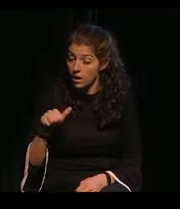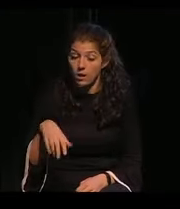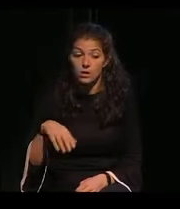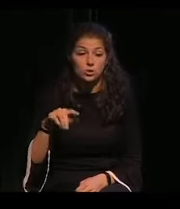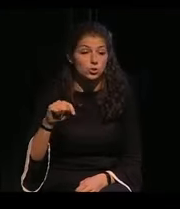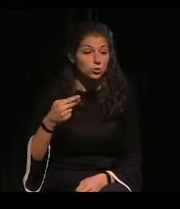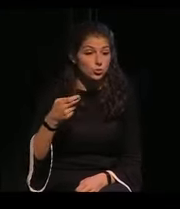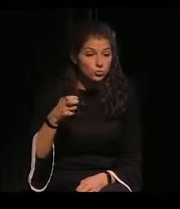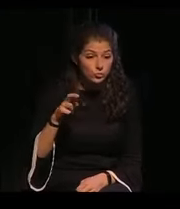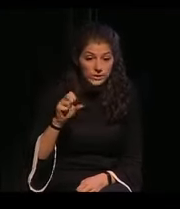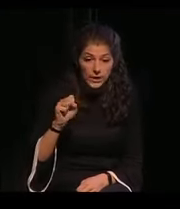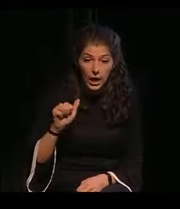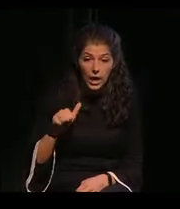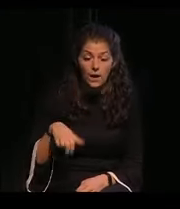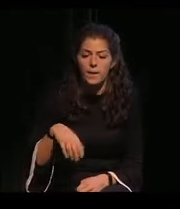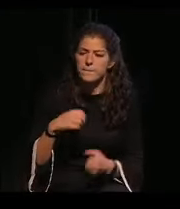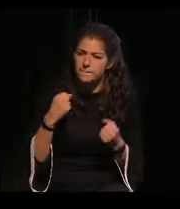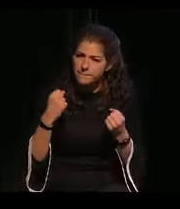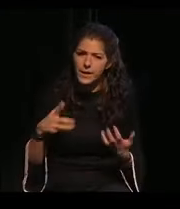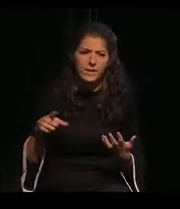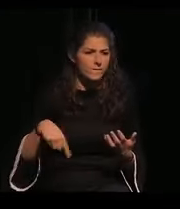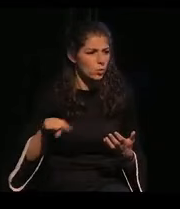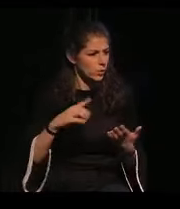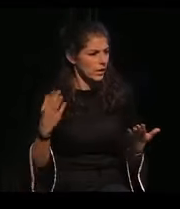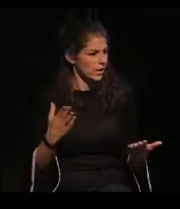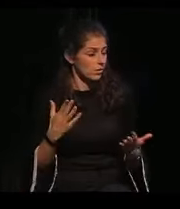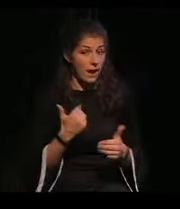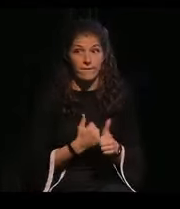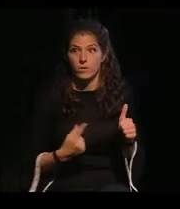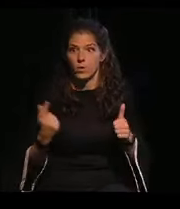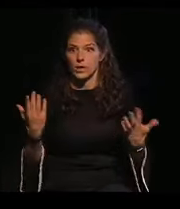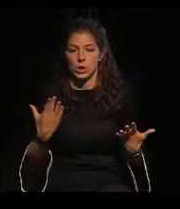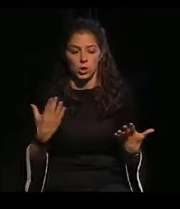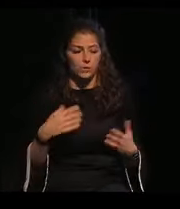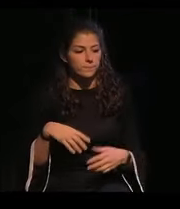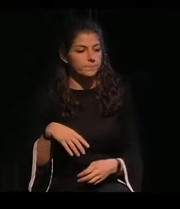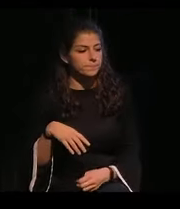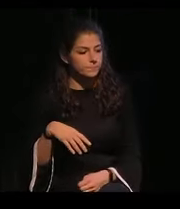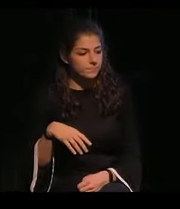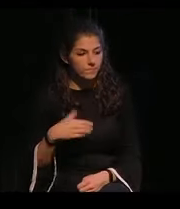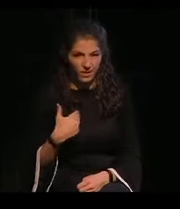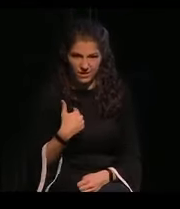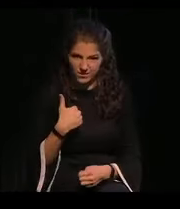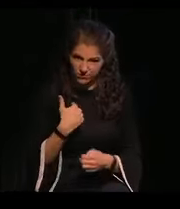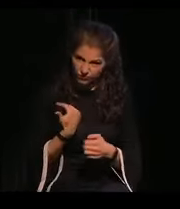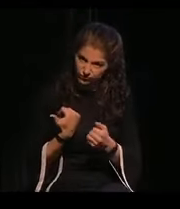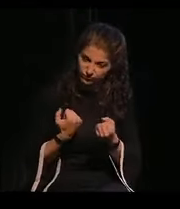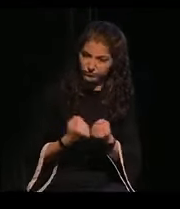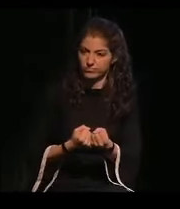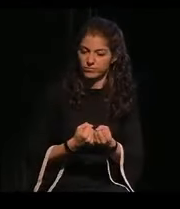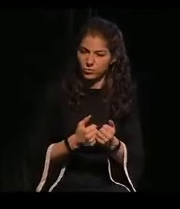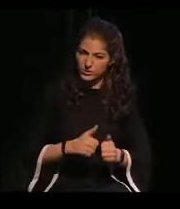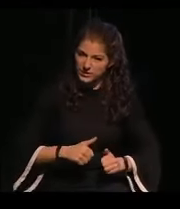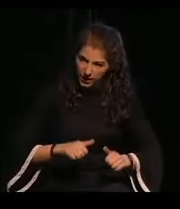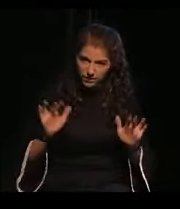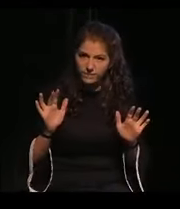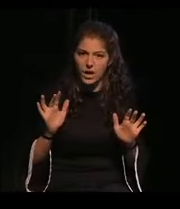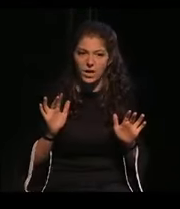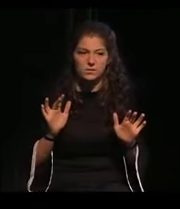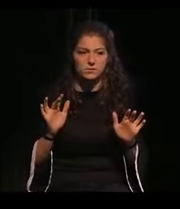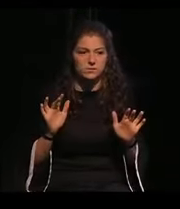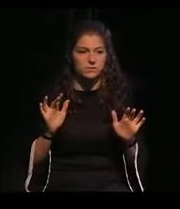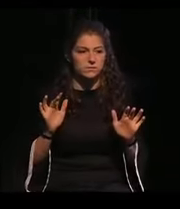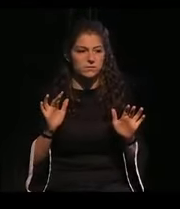Teresa, and many of you here, or perhaps everyone here, that has stood up to sacrifice and